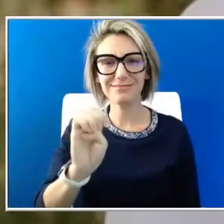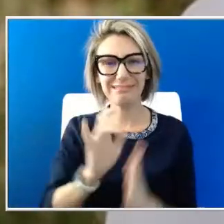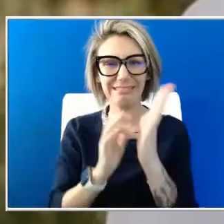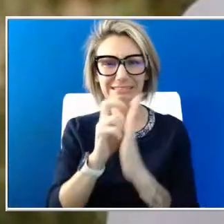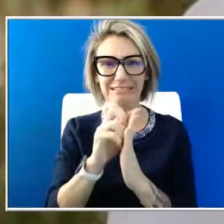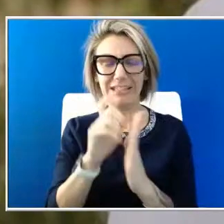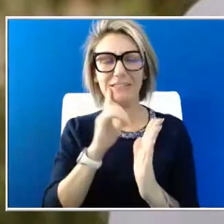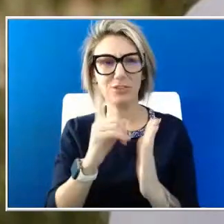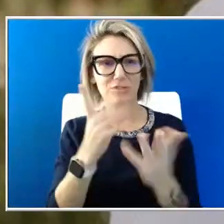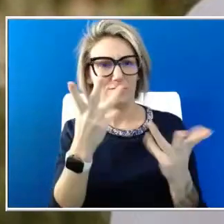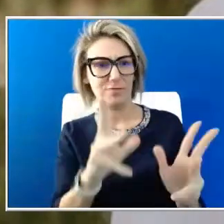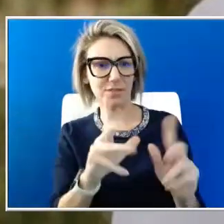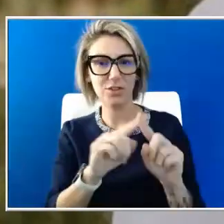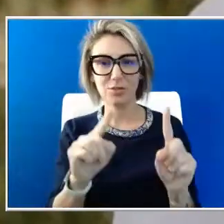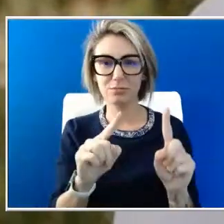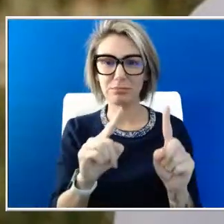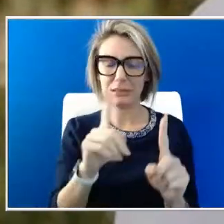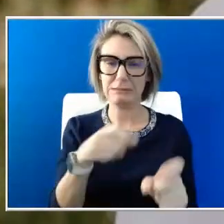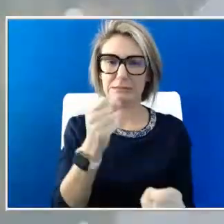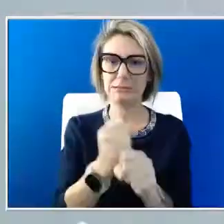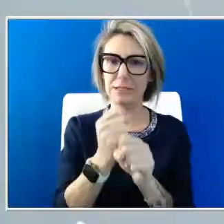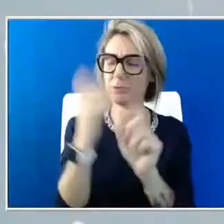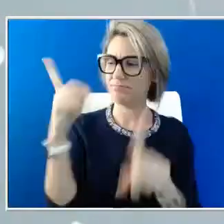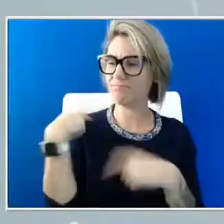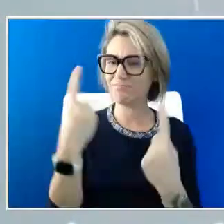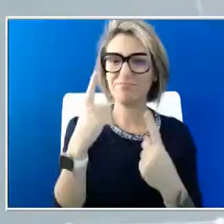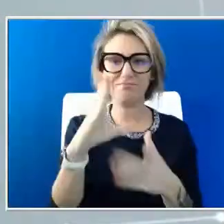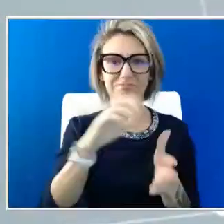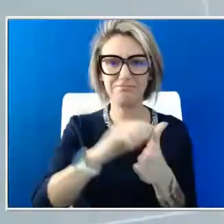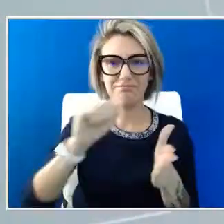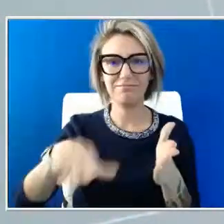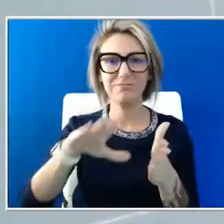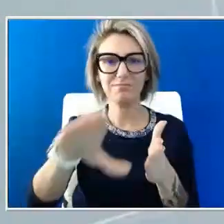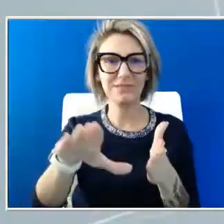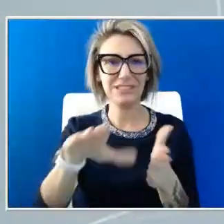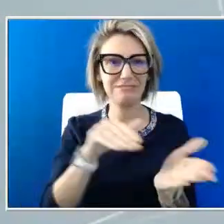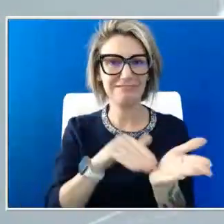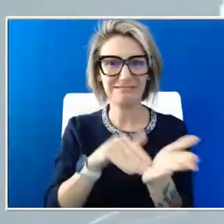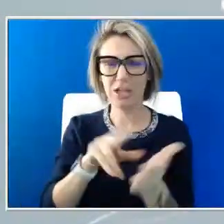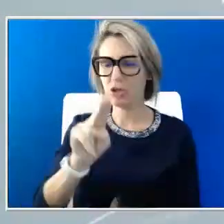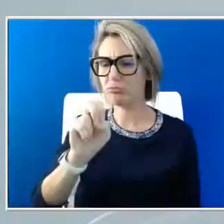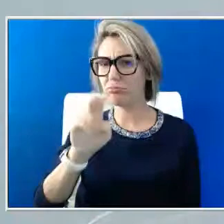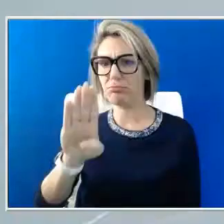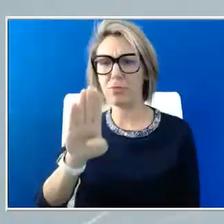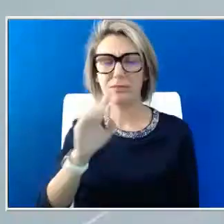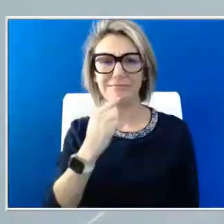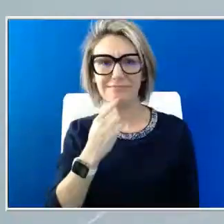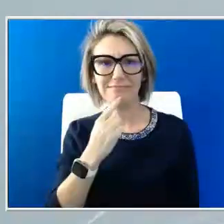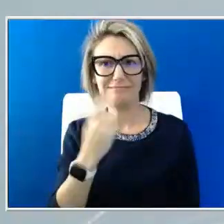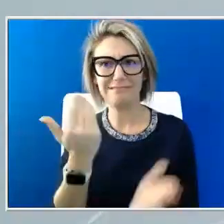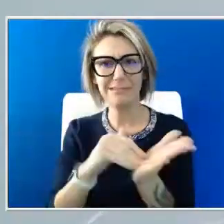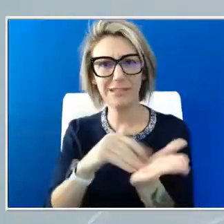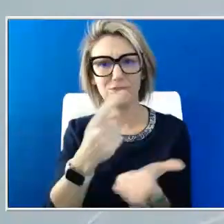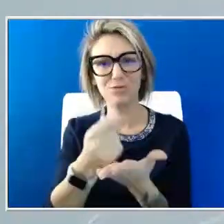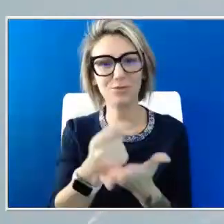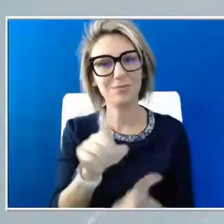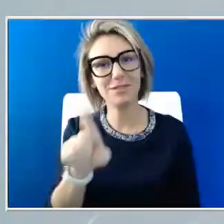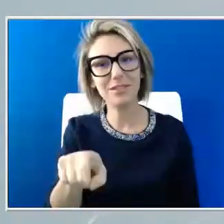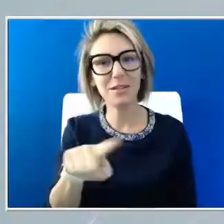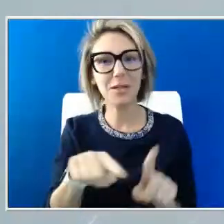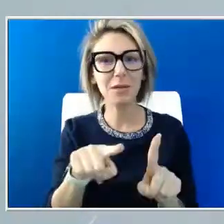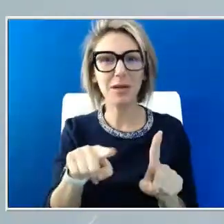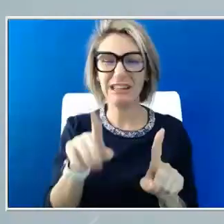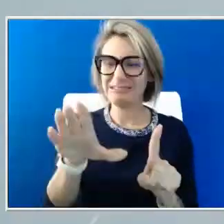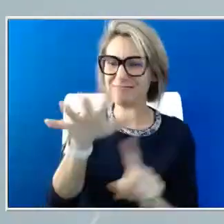his prostate surgically removed, his doctor in Nebraska said he needed treatment again. But no one in his area offered